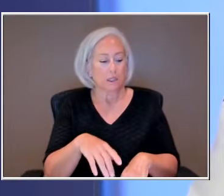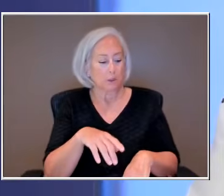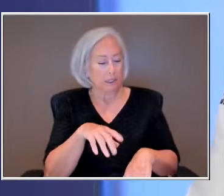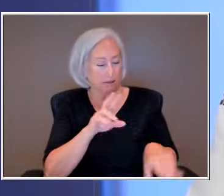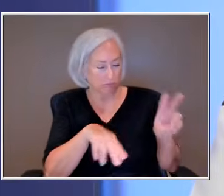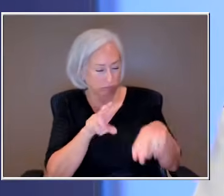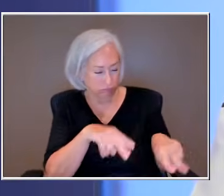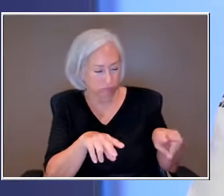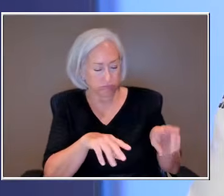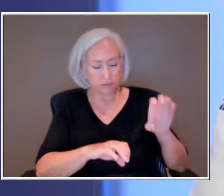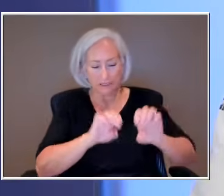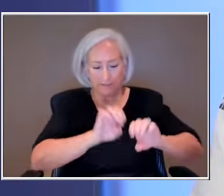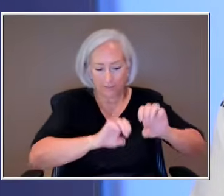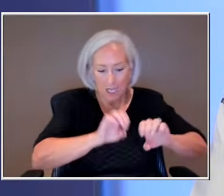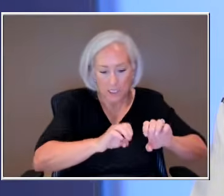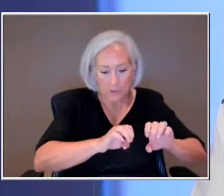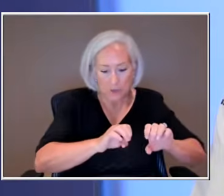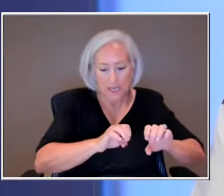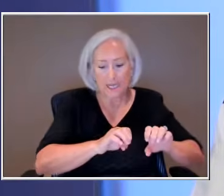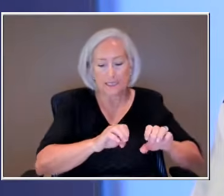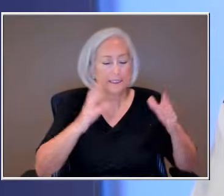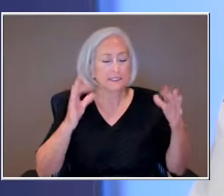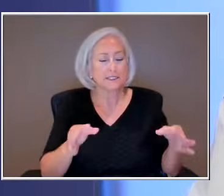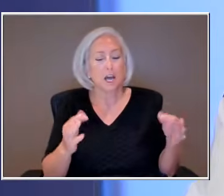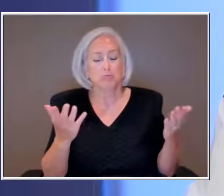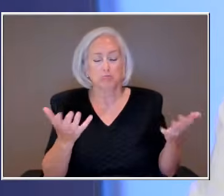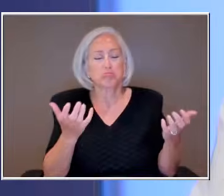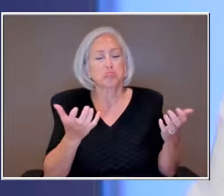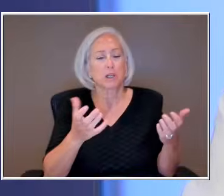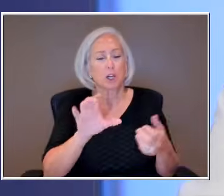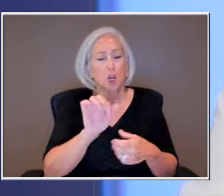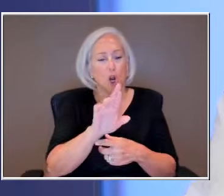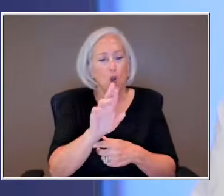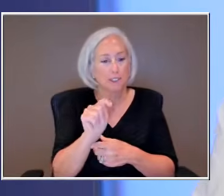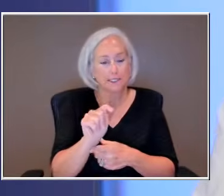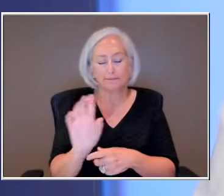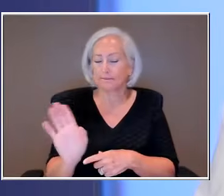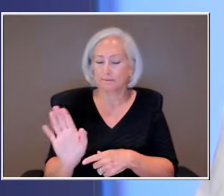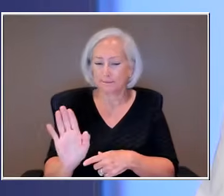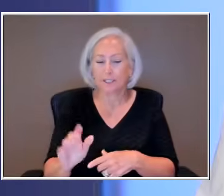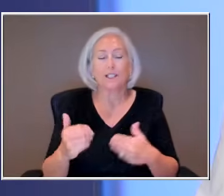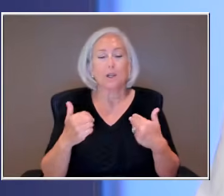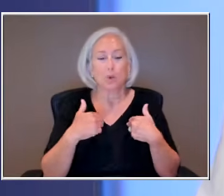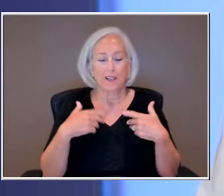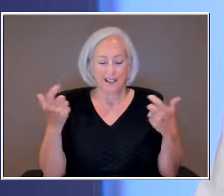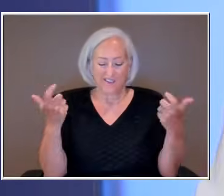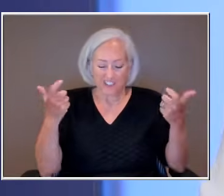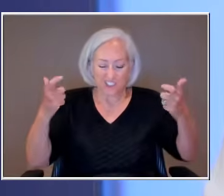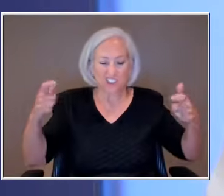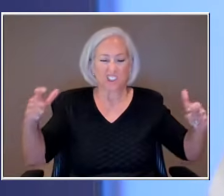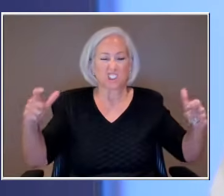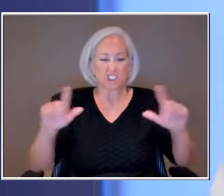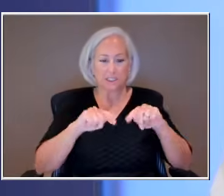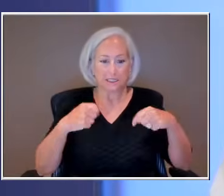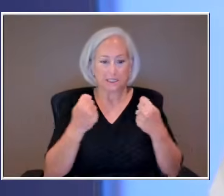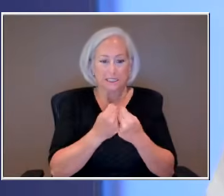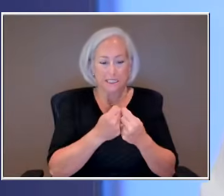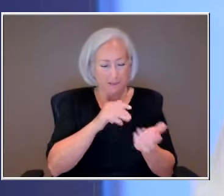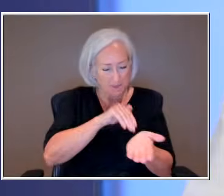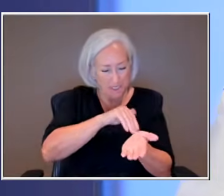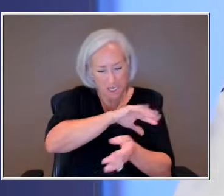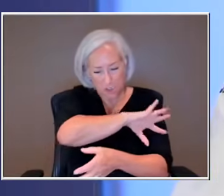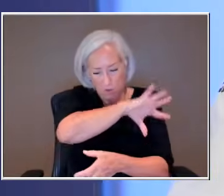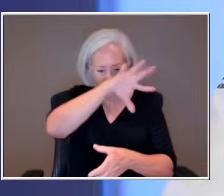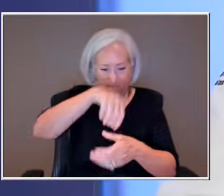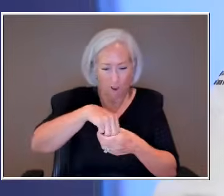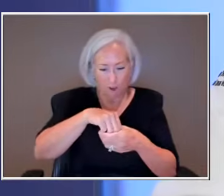big infrastructure. There's a big team behind that. It comes from, you have really great number of physicians that are specialized in that. You